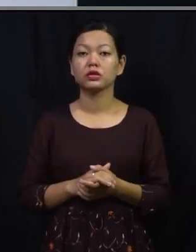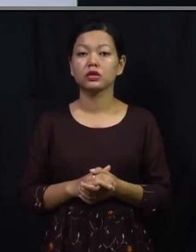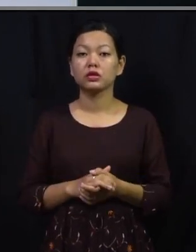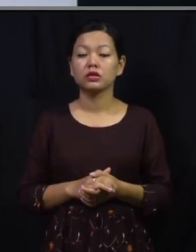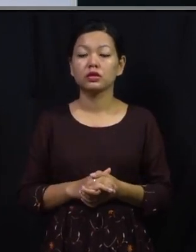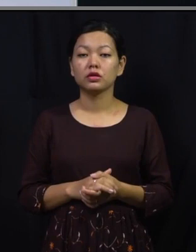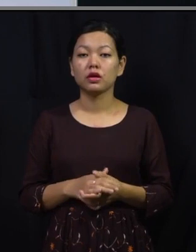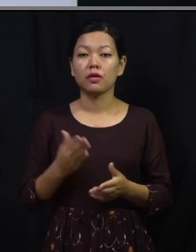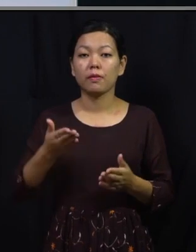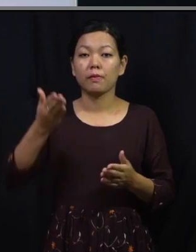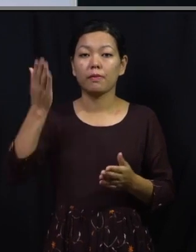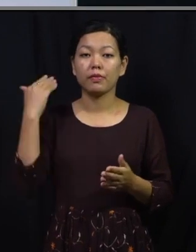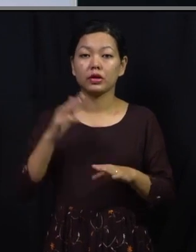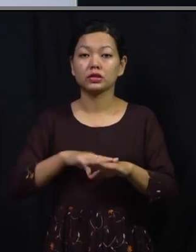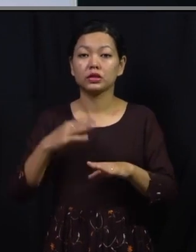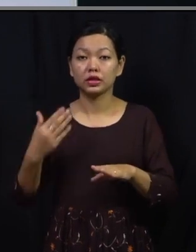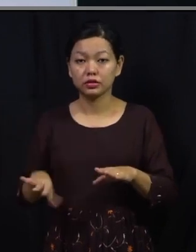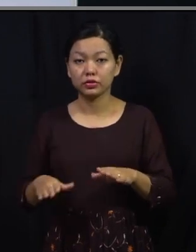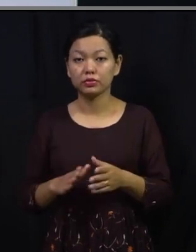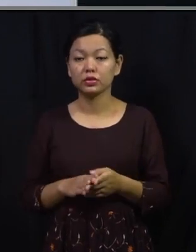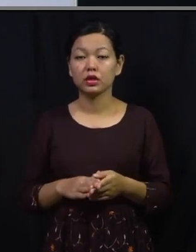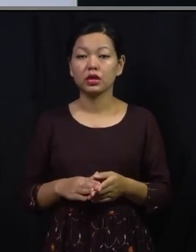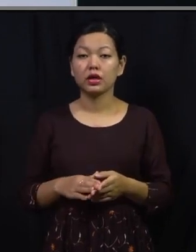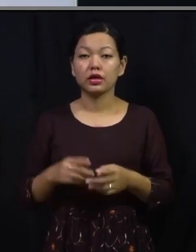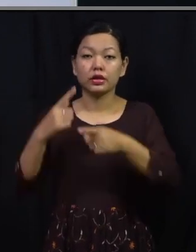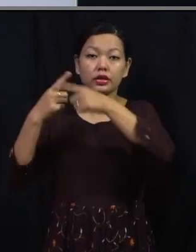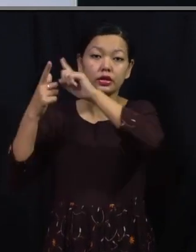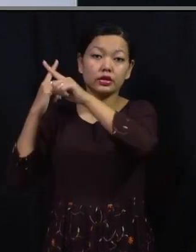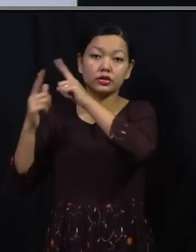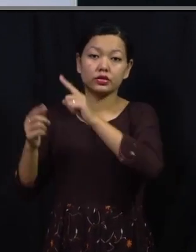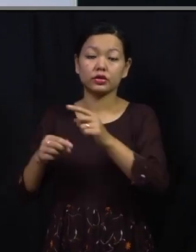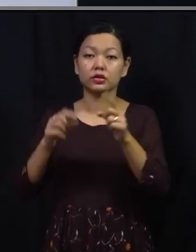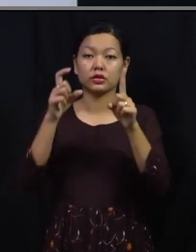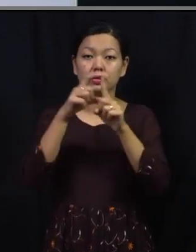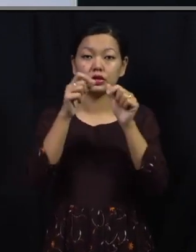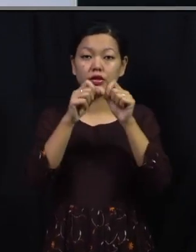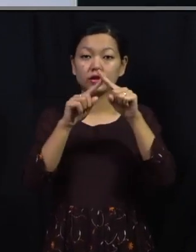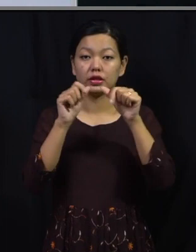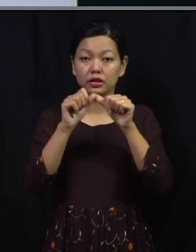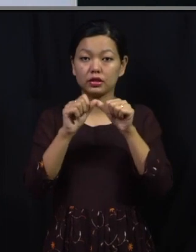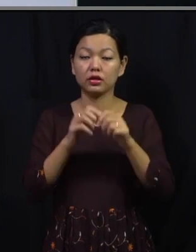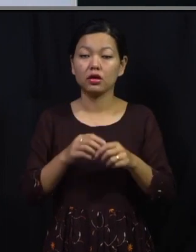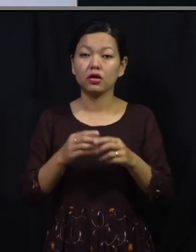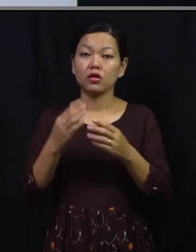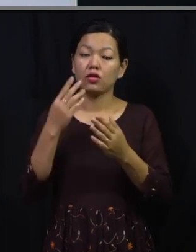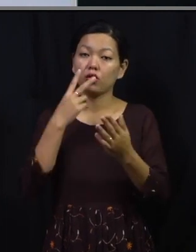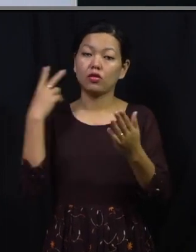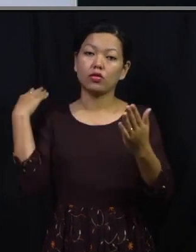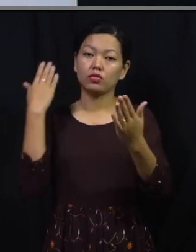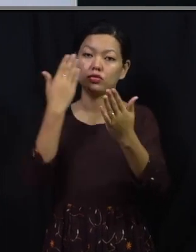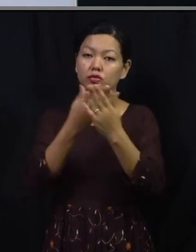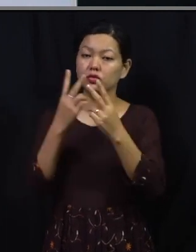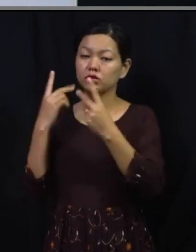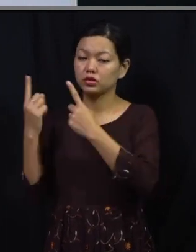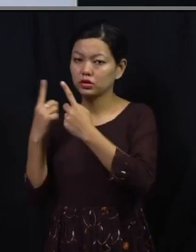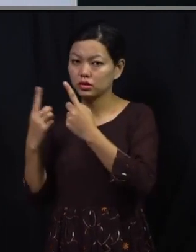past experiments and historical data. So accounting is both art and science, okay? The